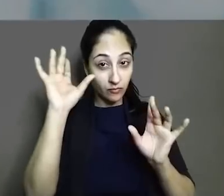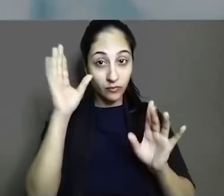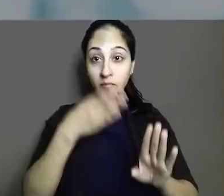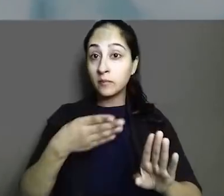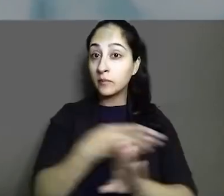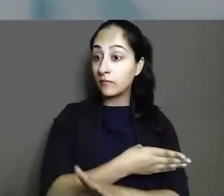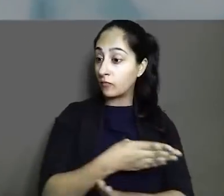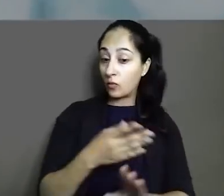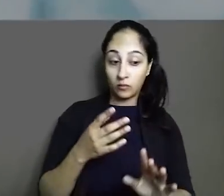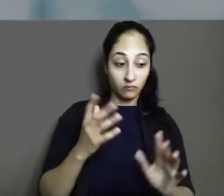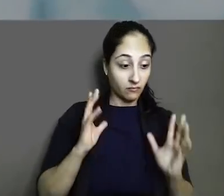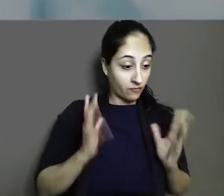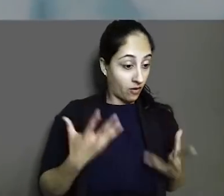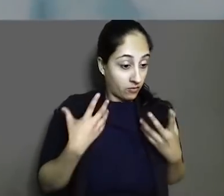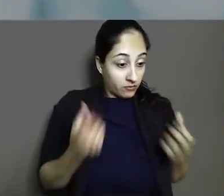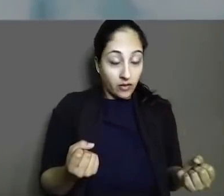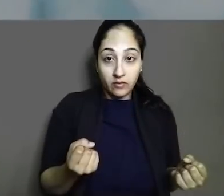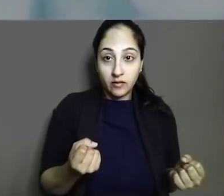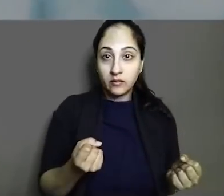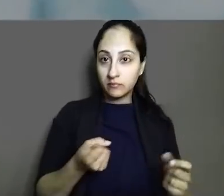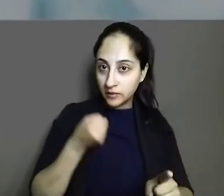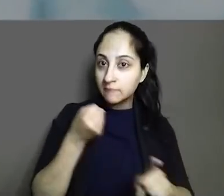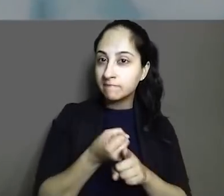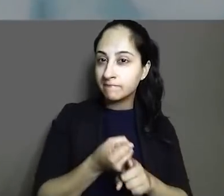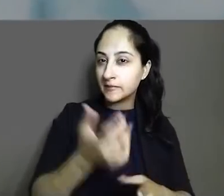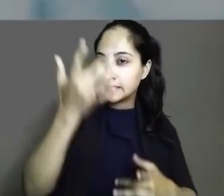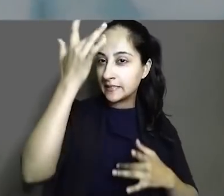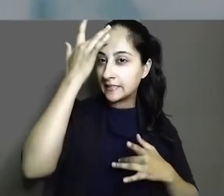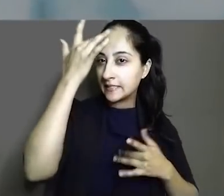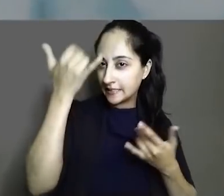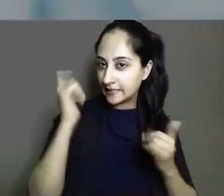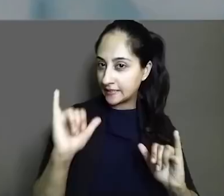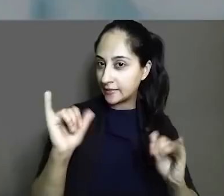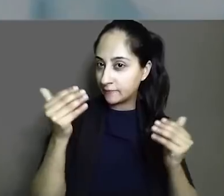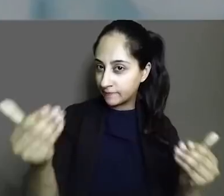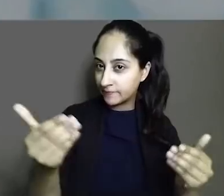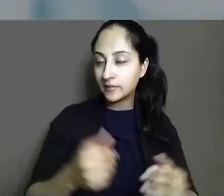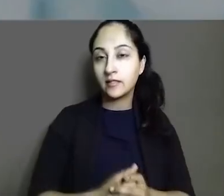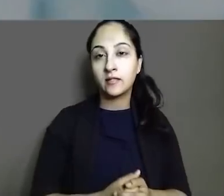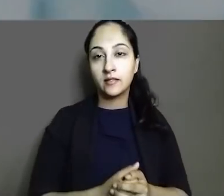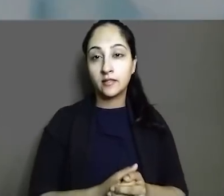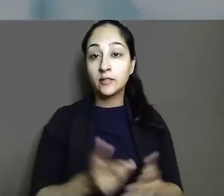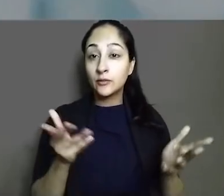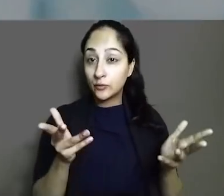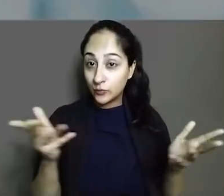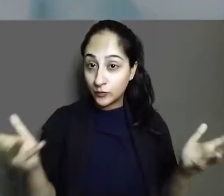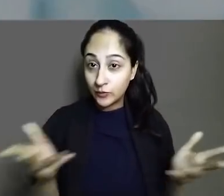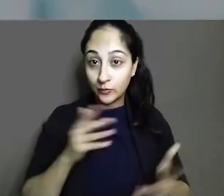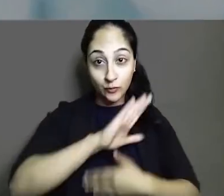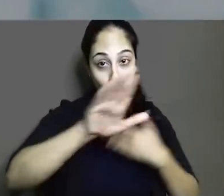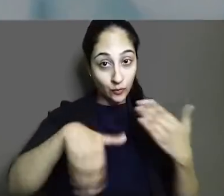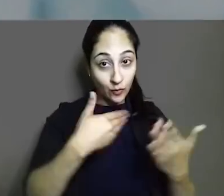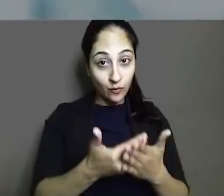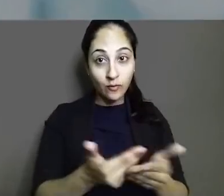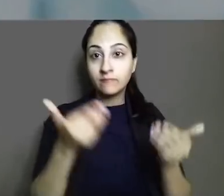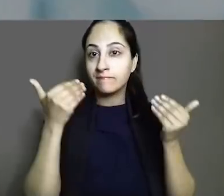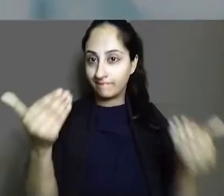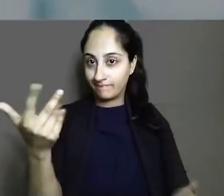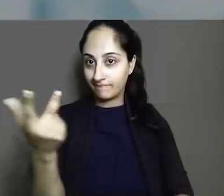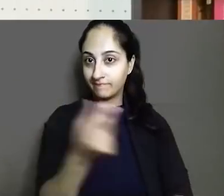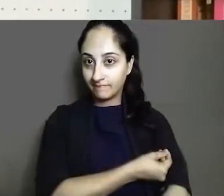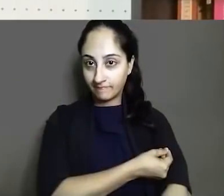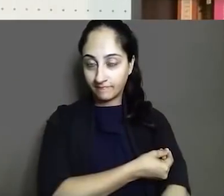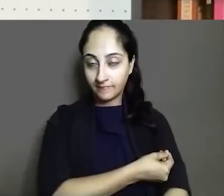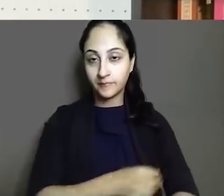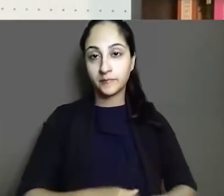question about long-term side effects of this vaccine, this pandemic is a year or so old right now.